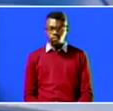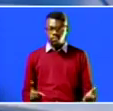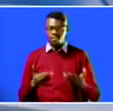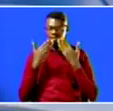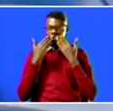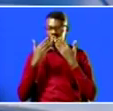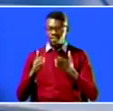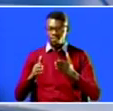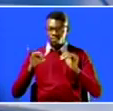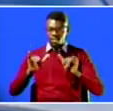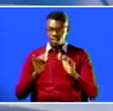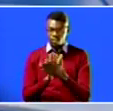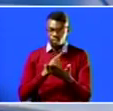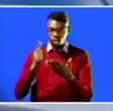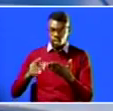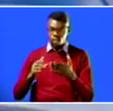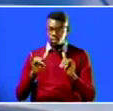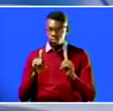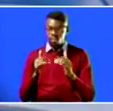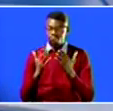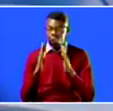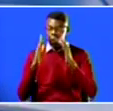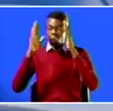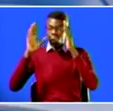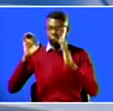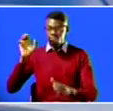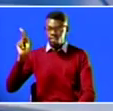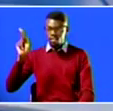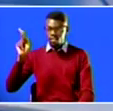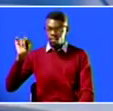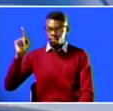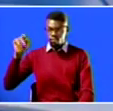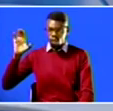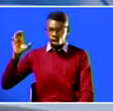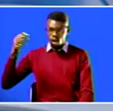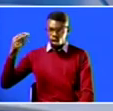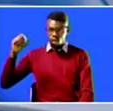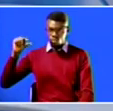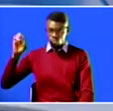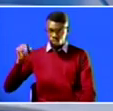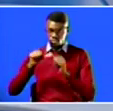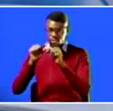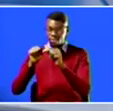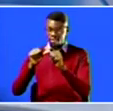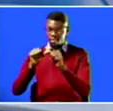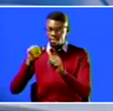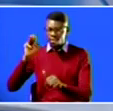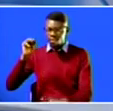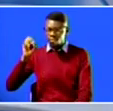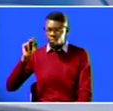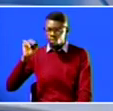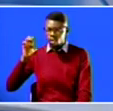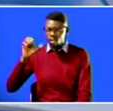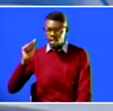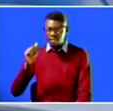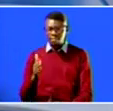Thank you for staying with Weekend Prime. As the celebrations of Eliud Kipchoge continue, one Monica Wambui is desperate for a chance